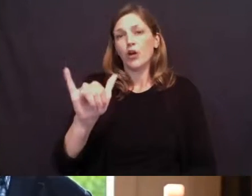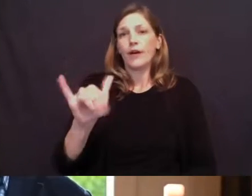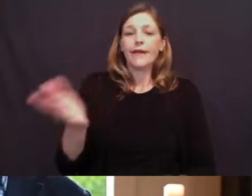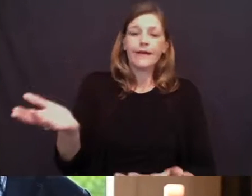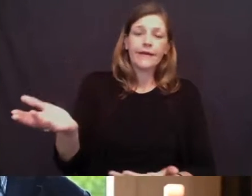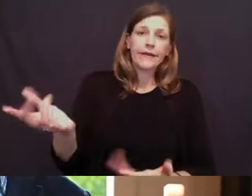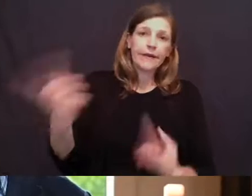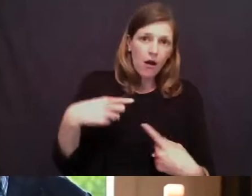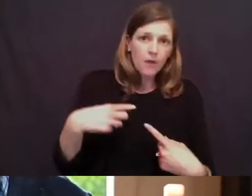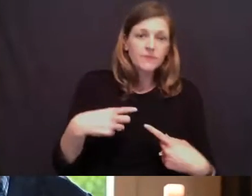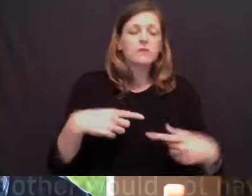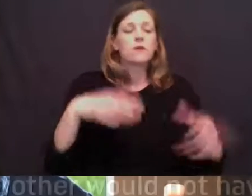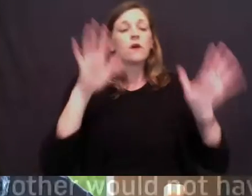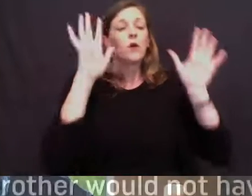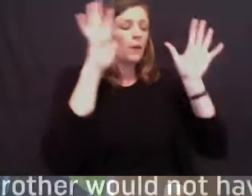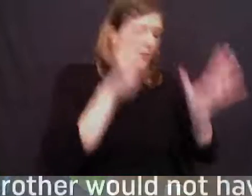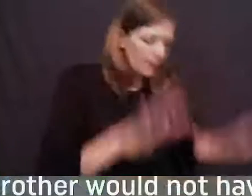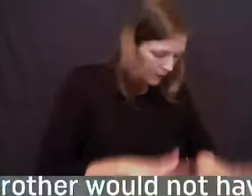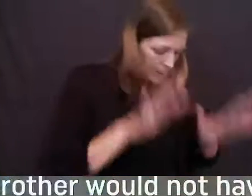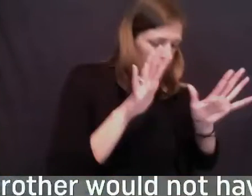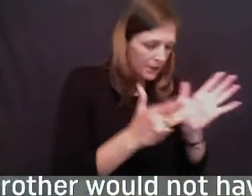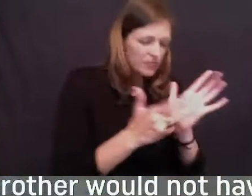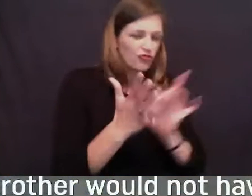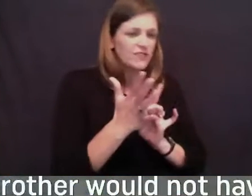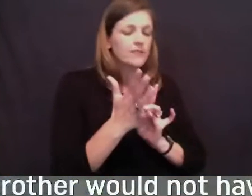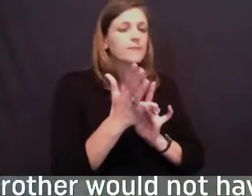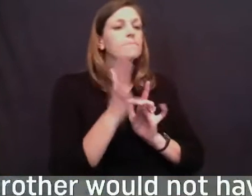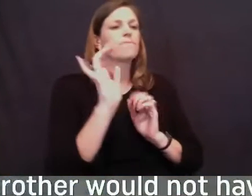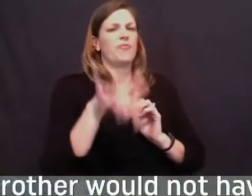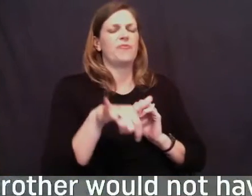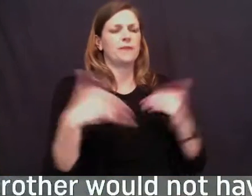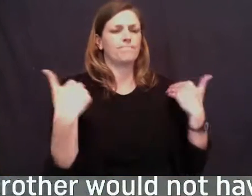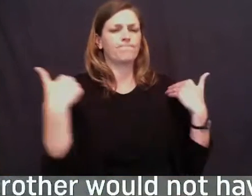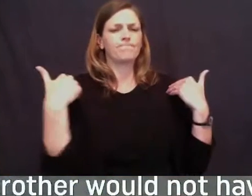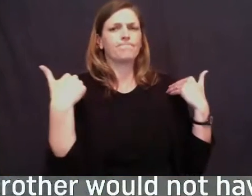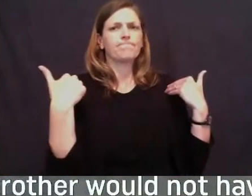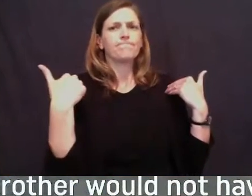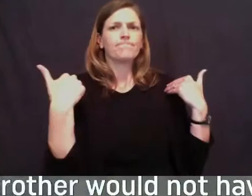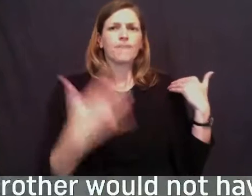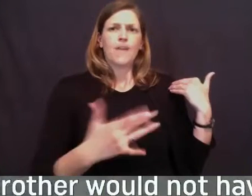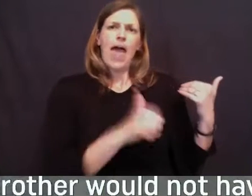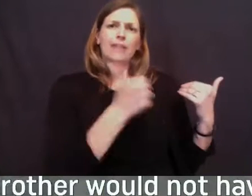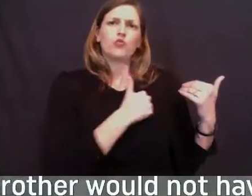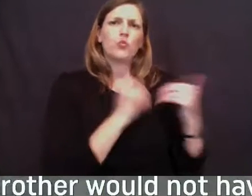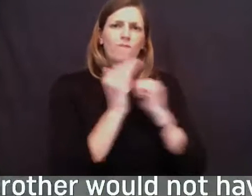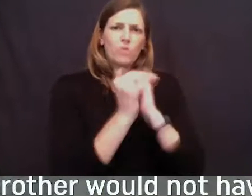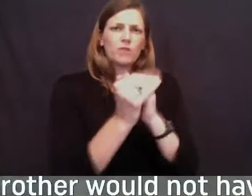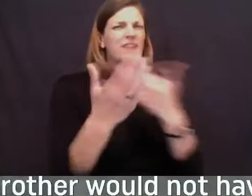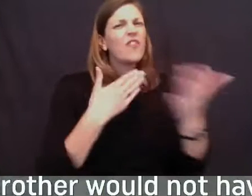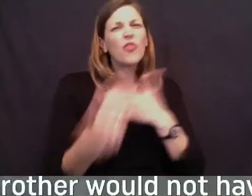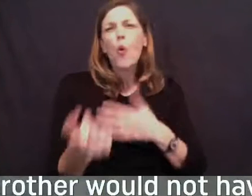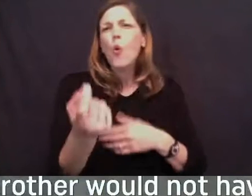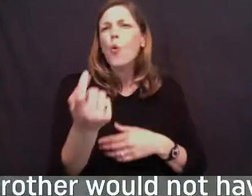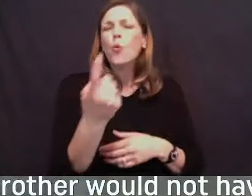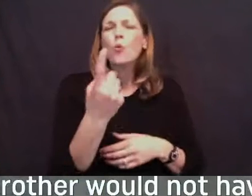and she falls at the feet of Jesus. And this is a posture of worship. Even though she's going to say the same thing that Martha said,